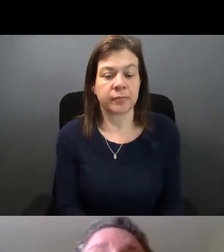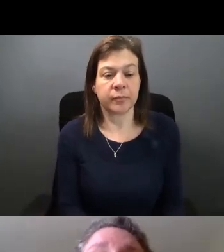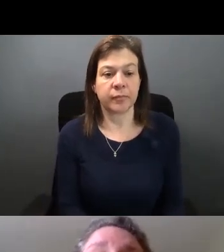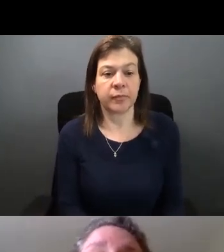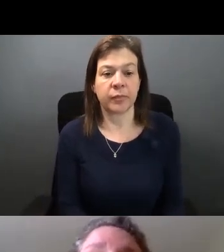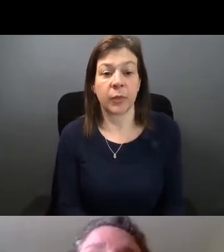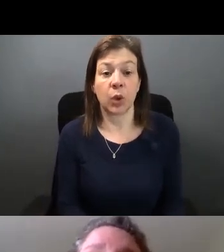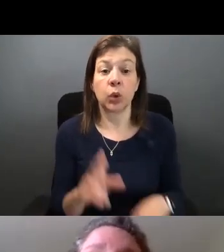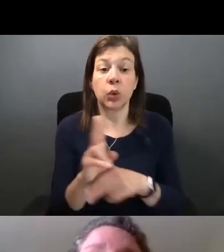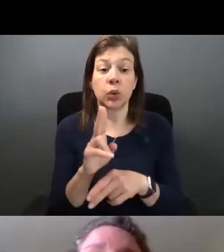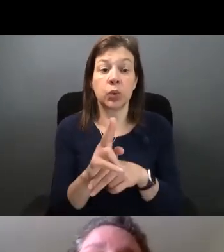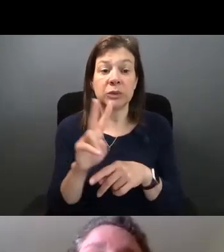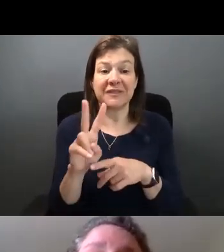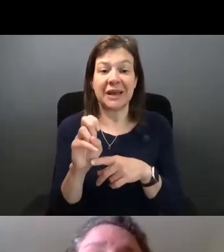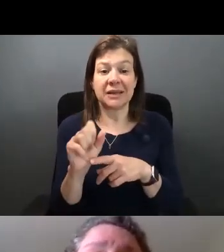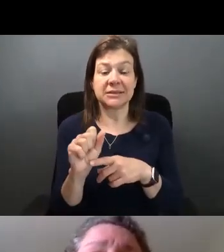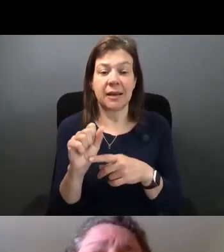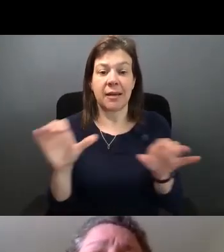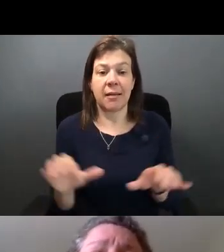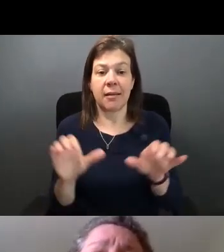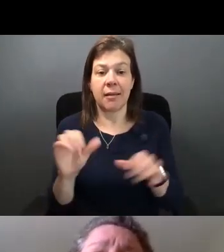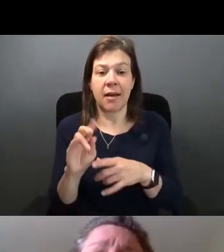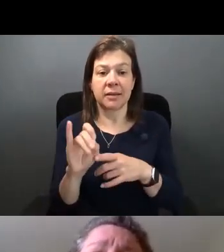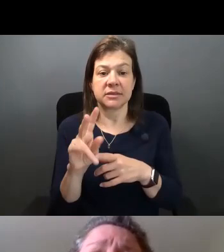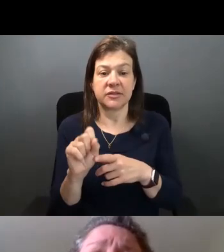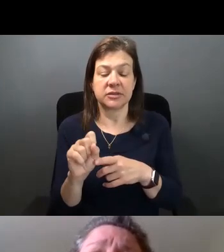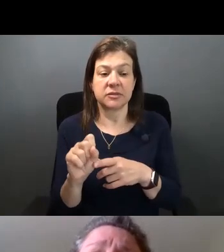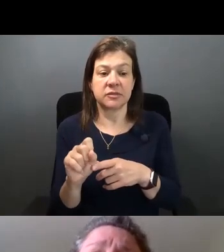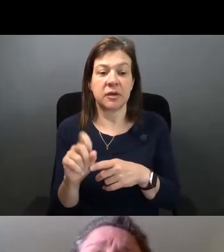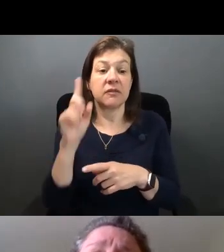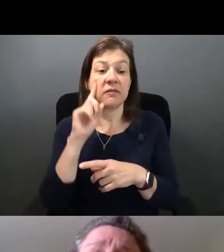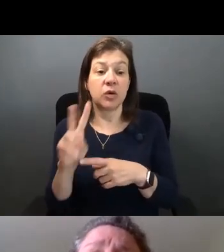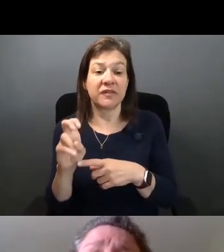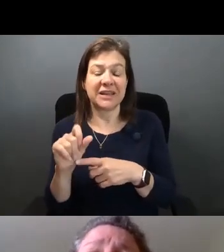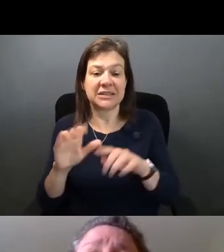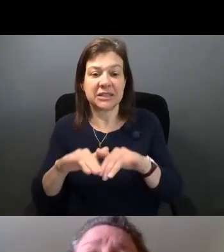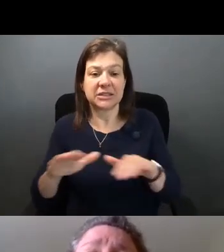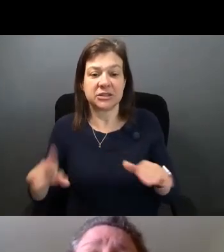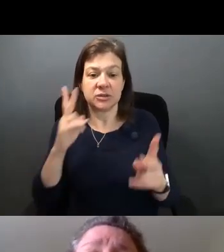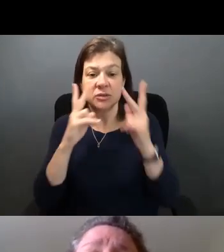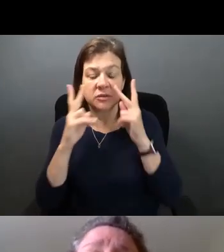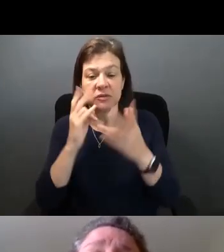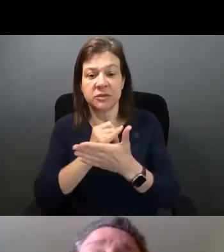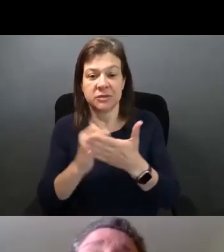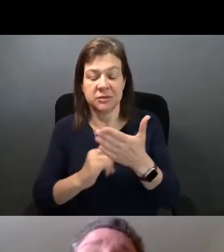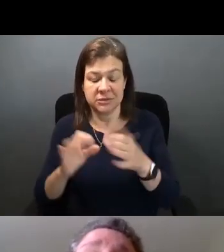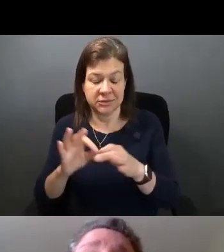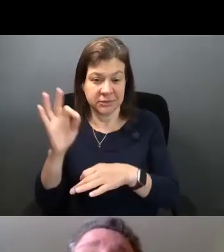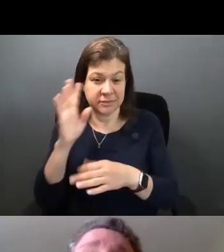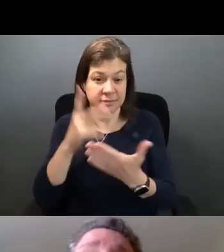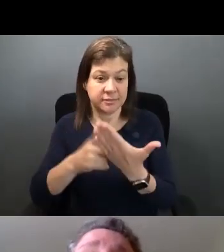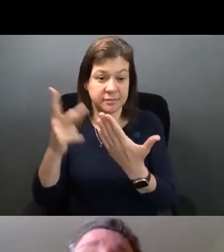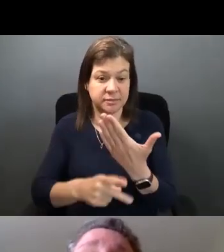Use VSA activities. For the VSA Children's Visual Art Discovery Program, you